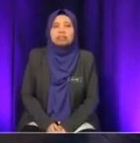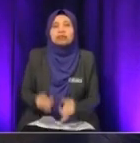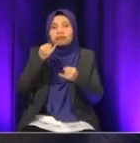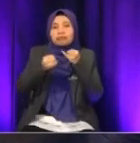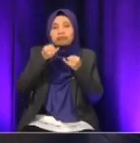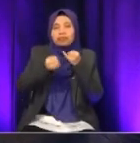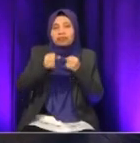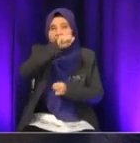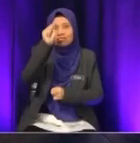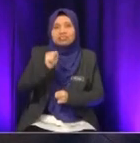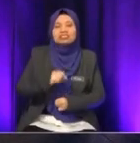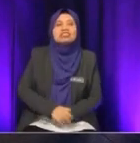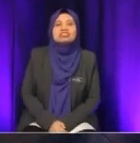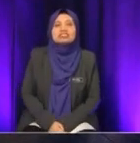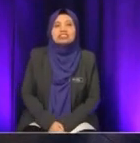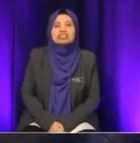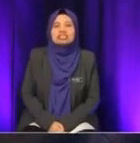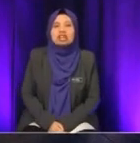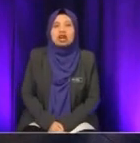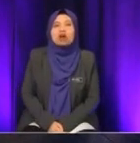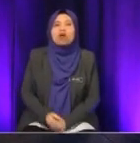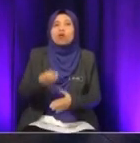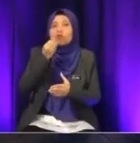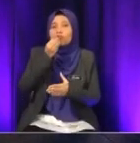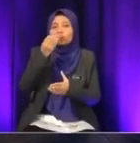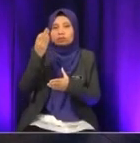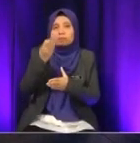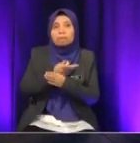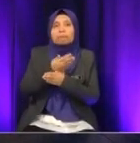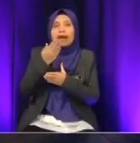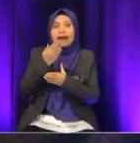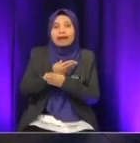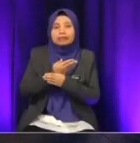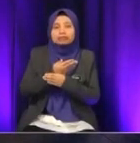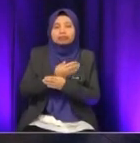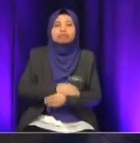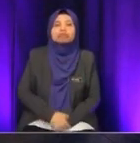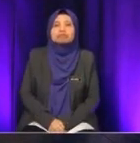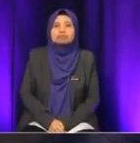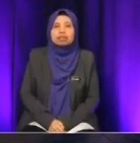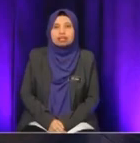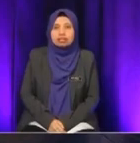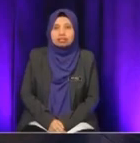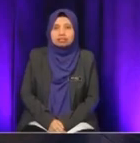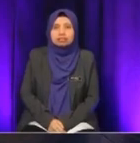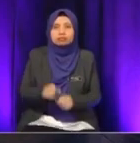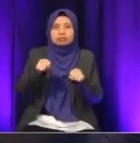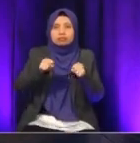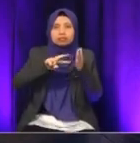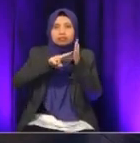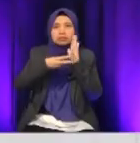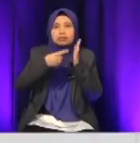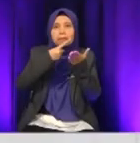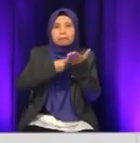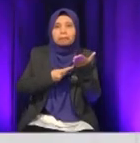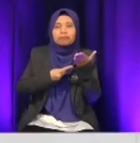next phrase? Yes. Food bank. Okay. Okay, what about this one? Can you read the first definition?